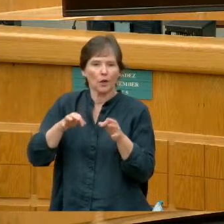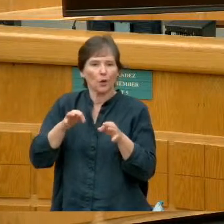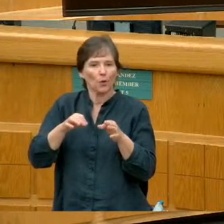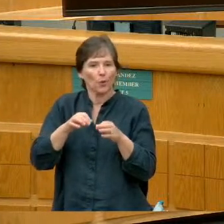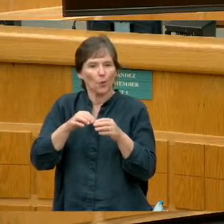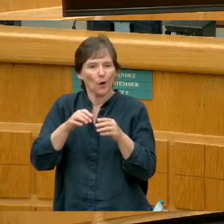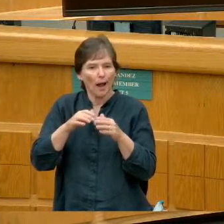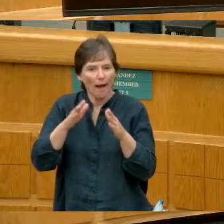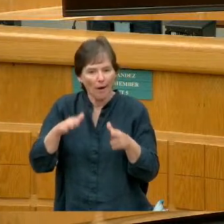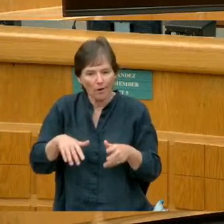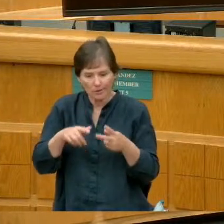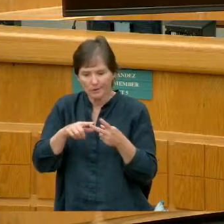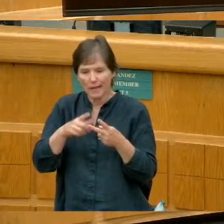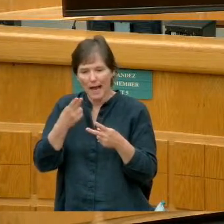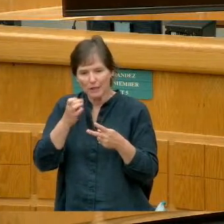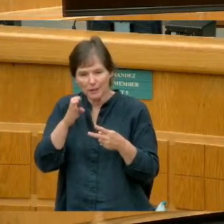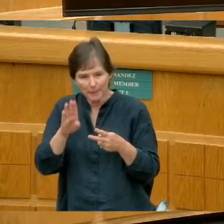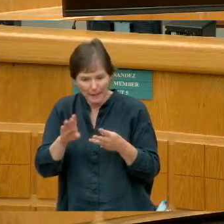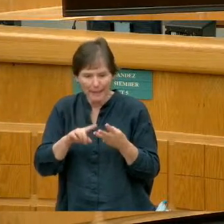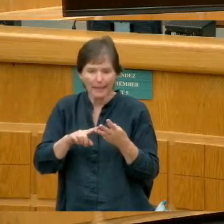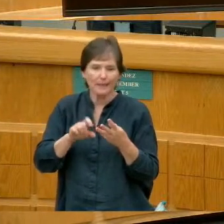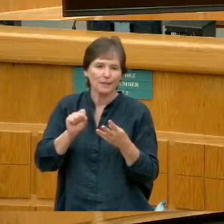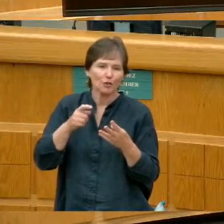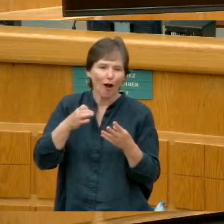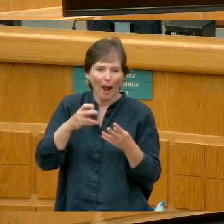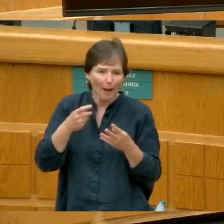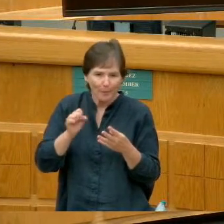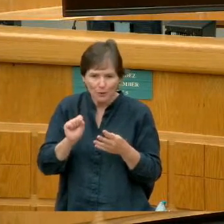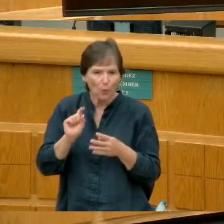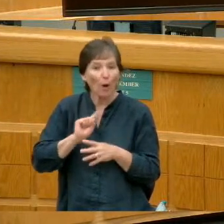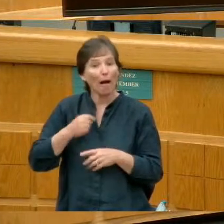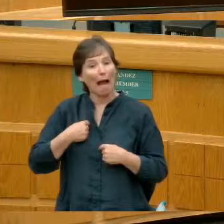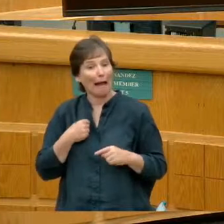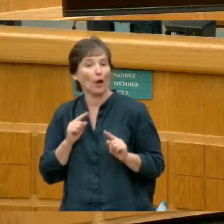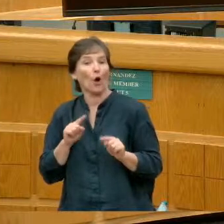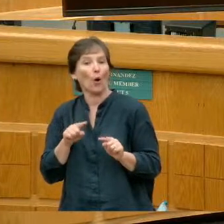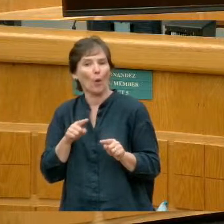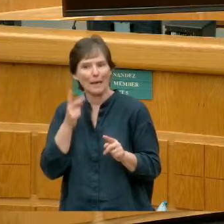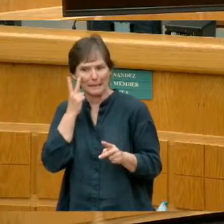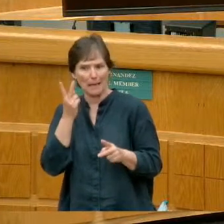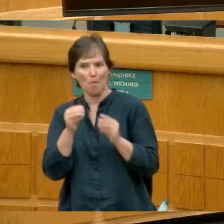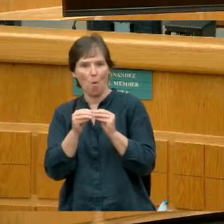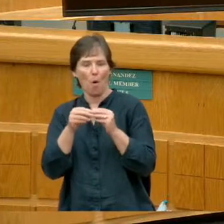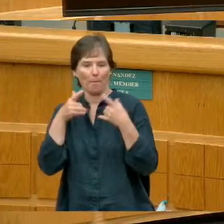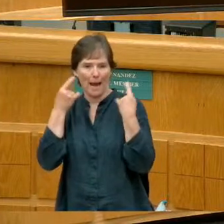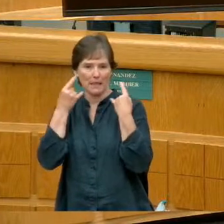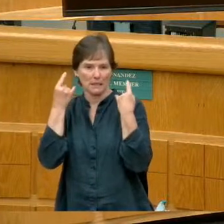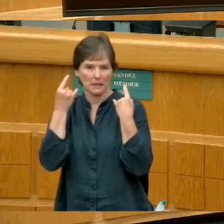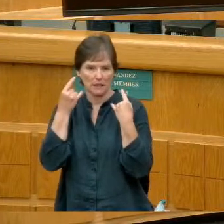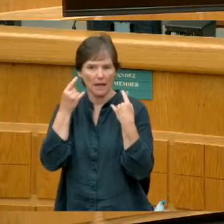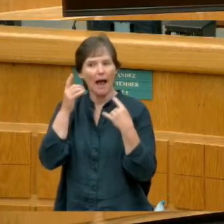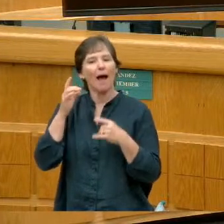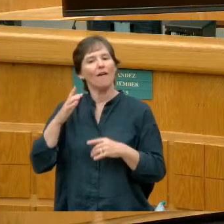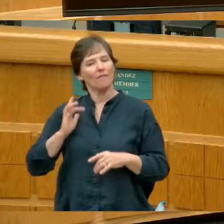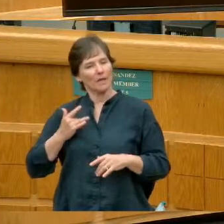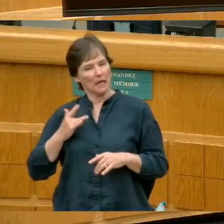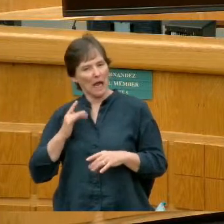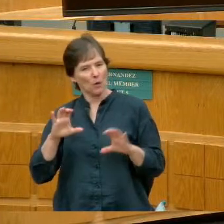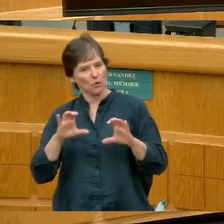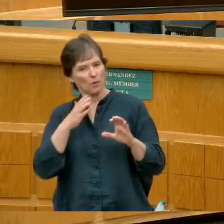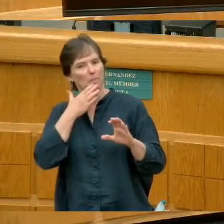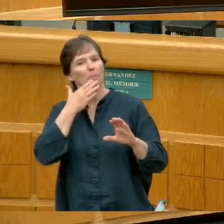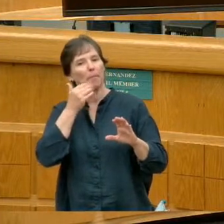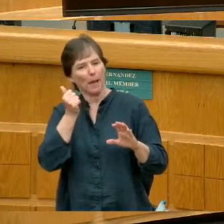to CVS, to all my little haunts. But I think that we're doing a better job. And I still think that there's pockets